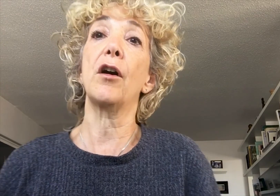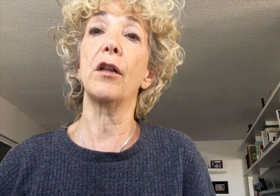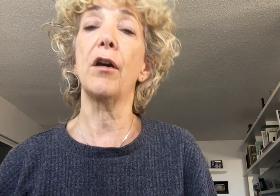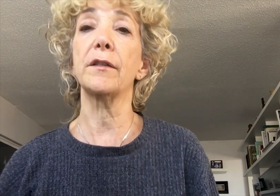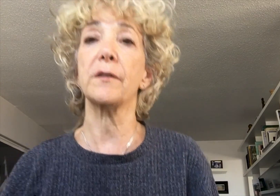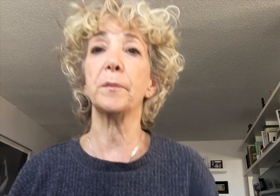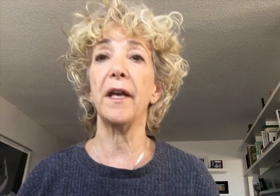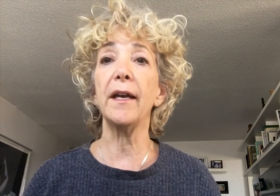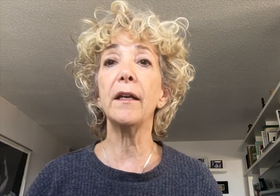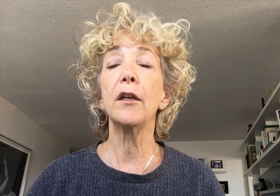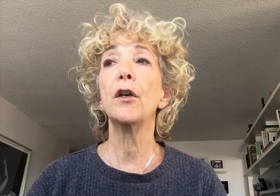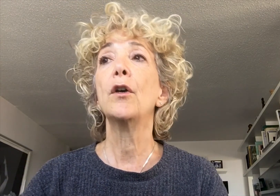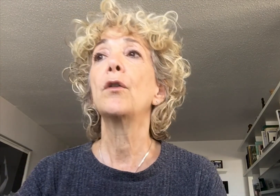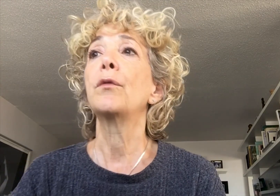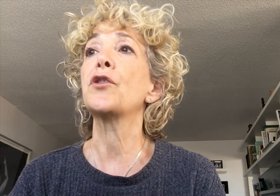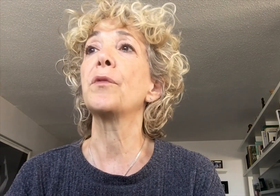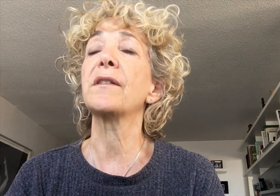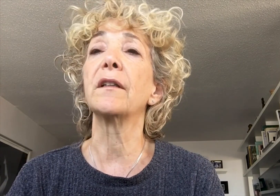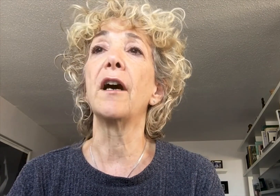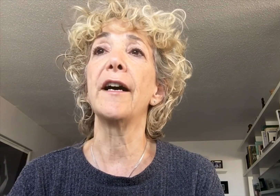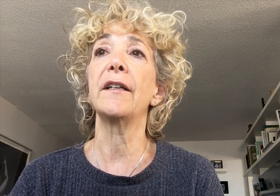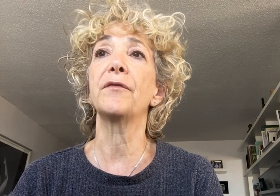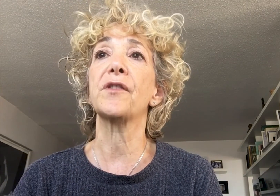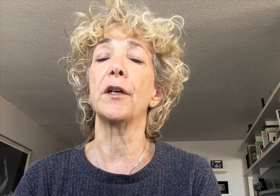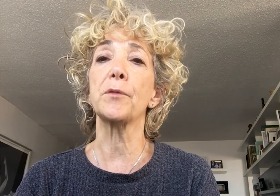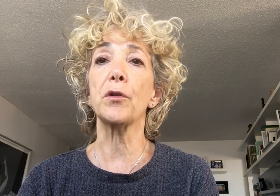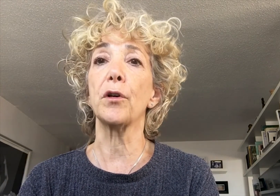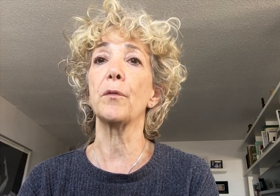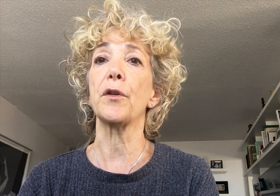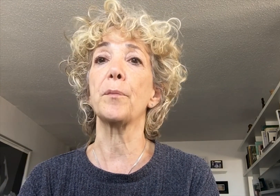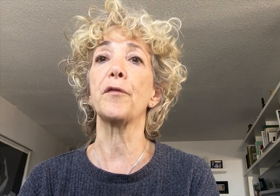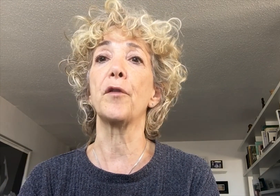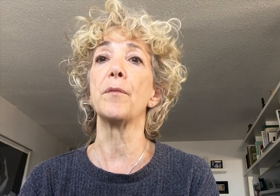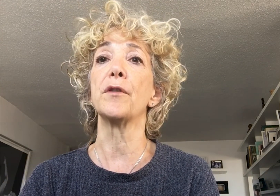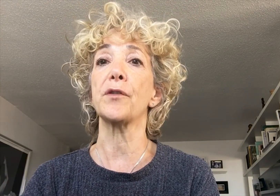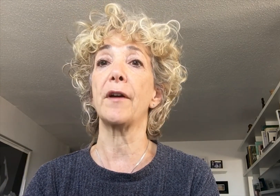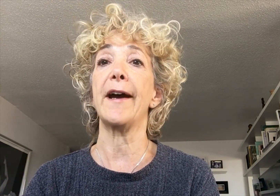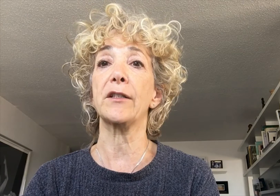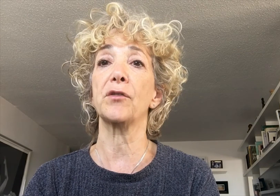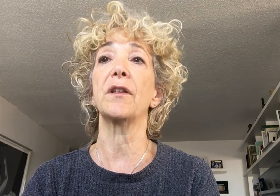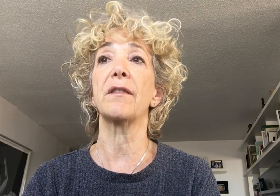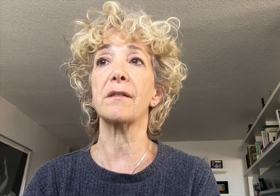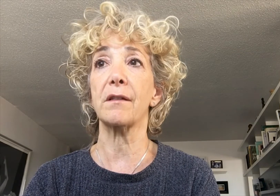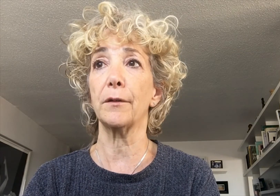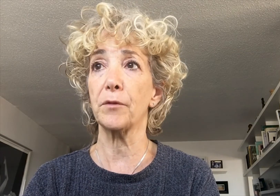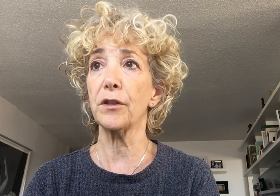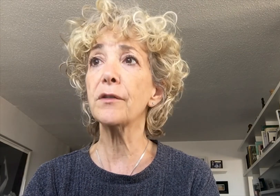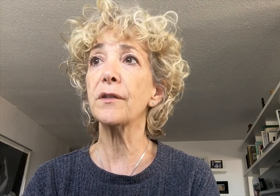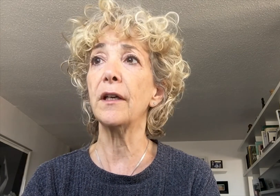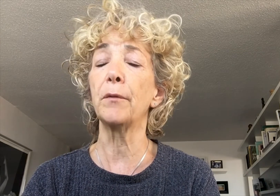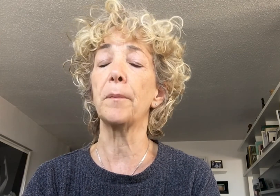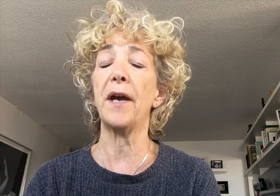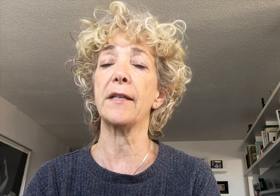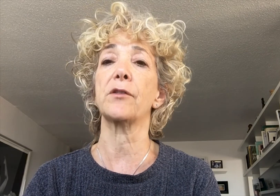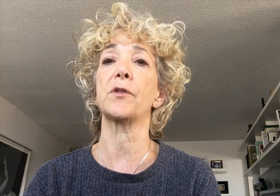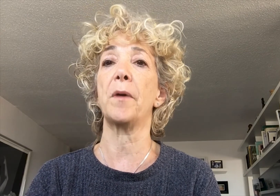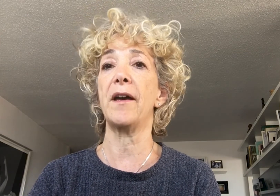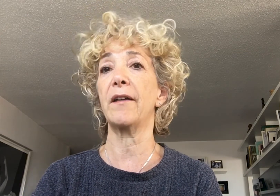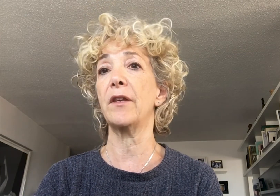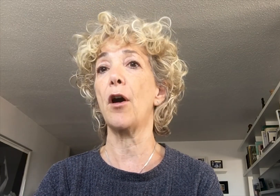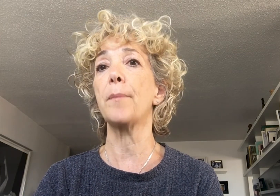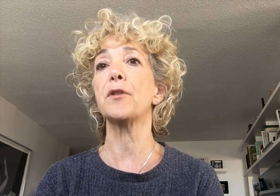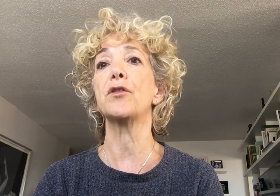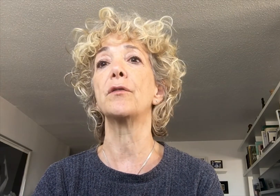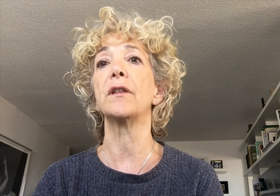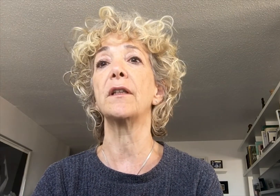piece I call On Display, which was a live sculpture court where the performers are actually the sculptures and where passersby